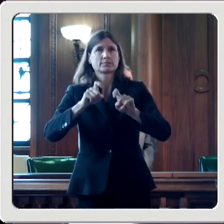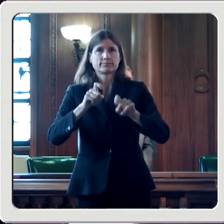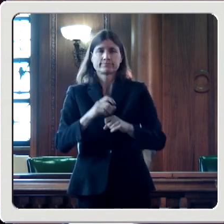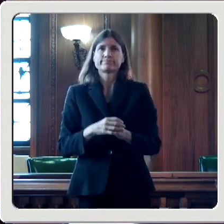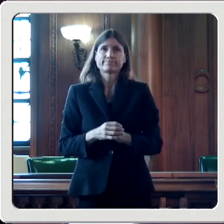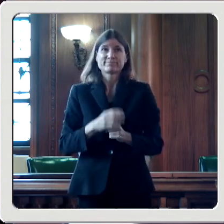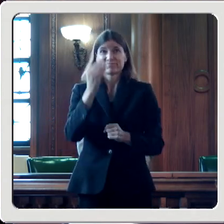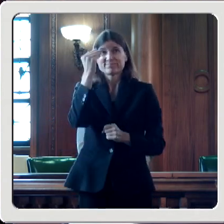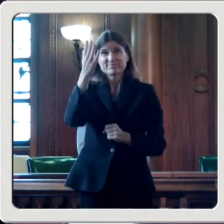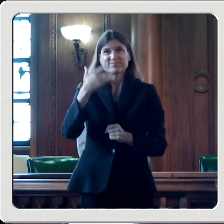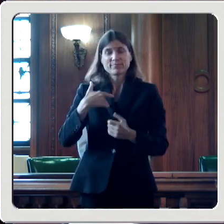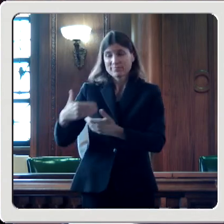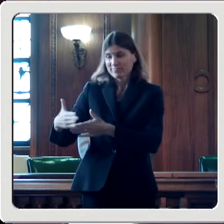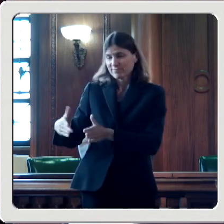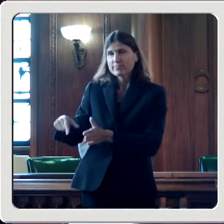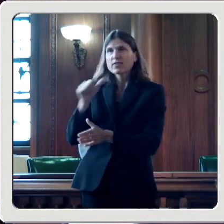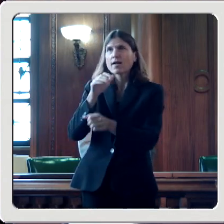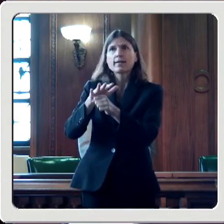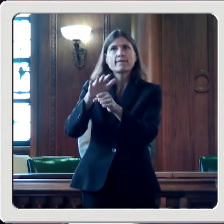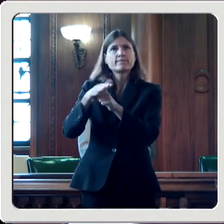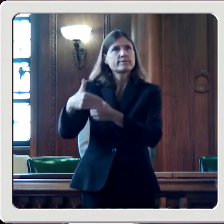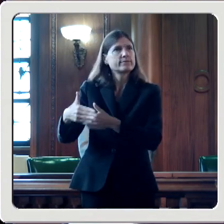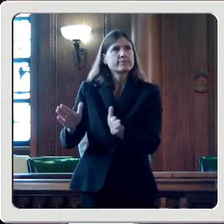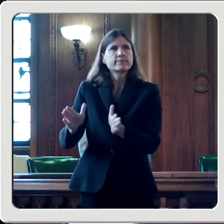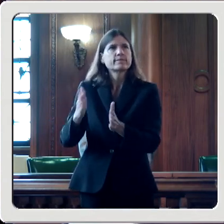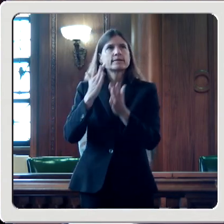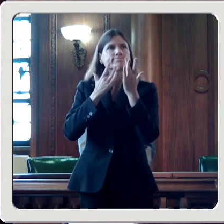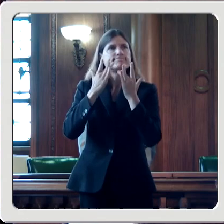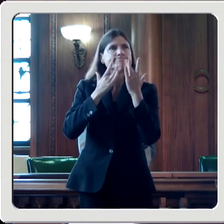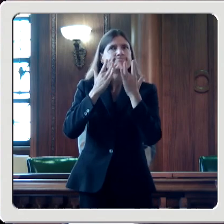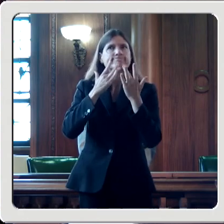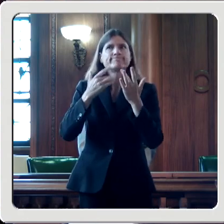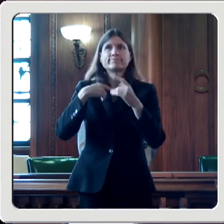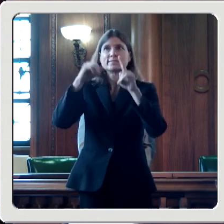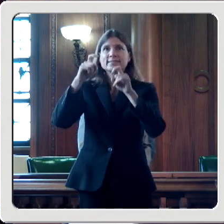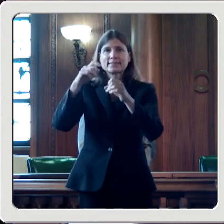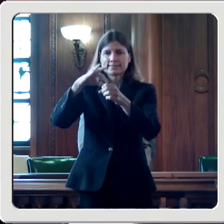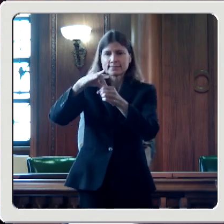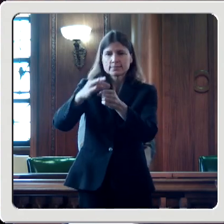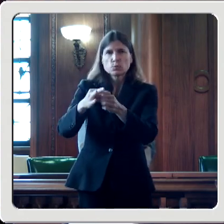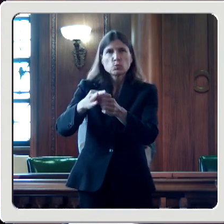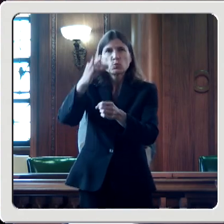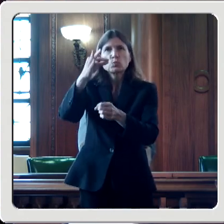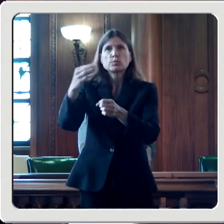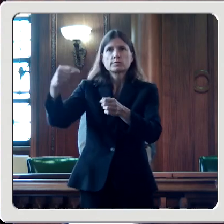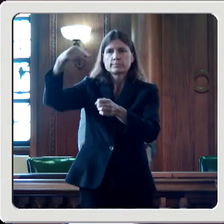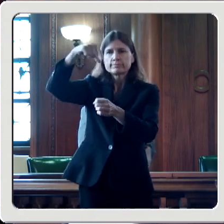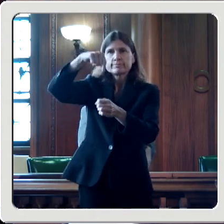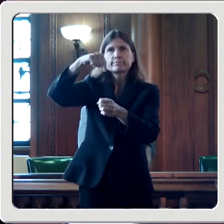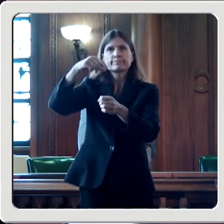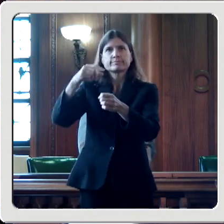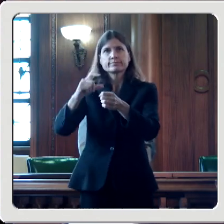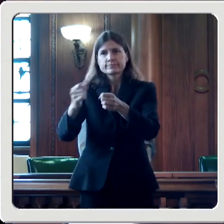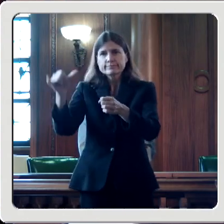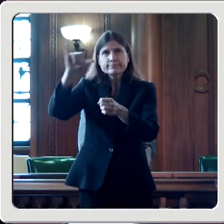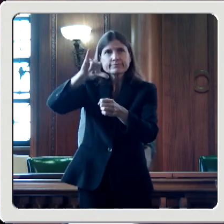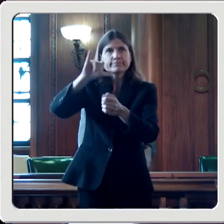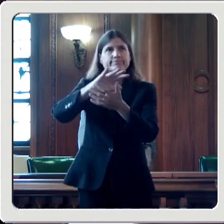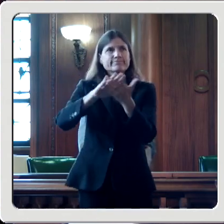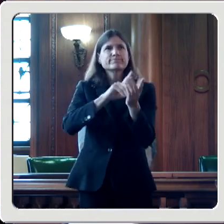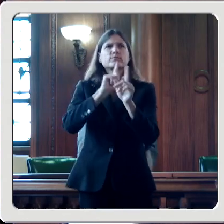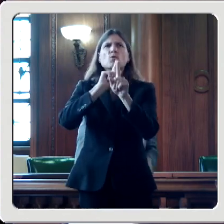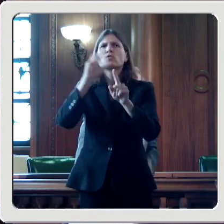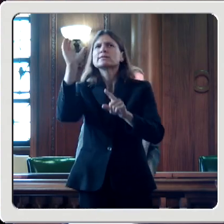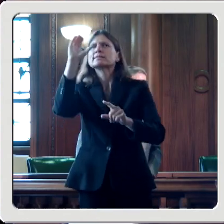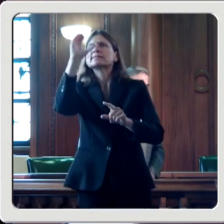supply, but we've continued to work at it and currently have turnover times of a day or less for a test performed